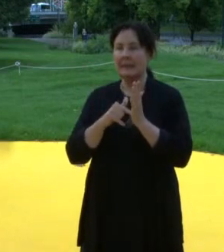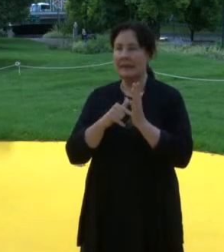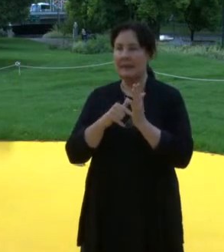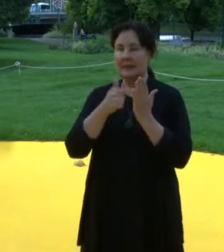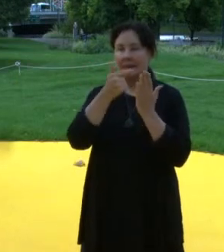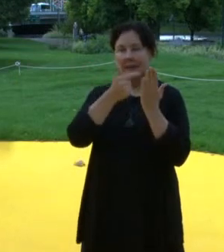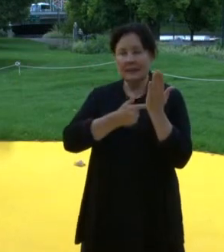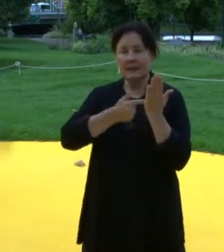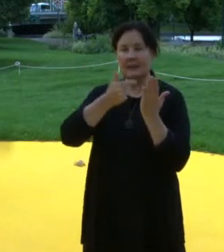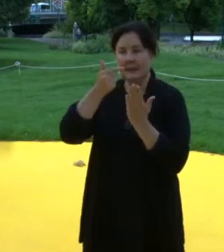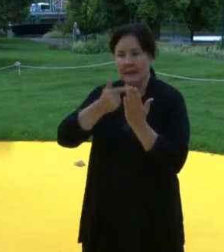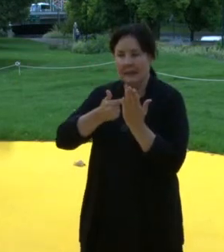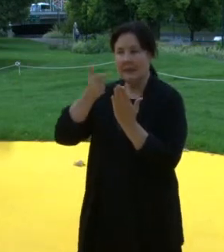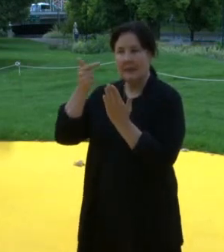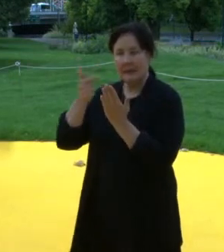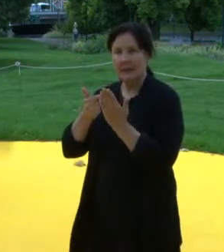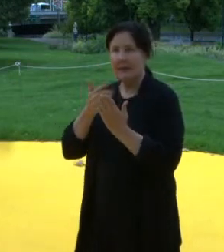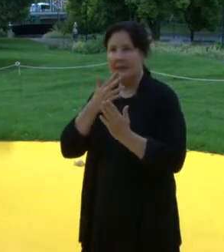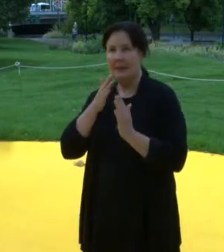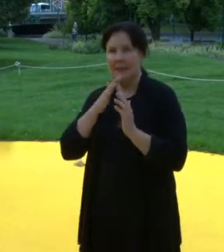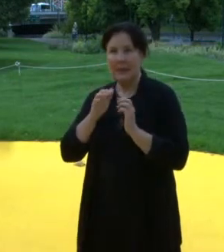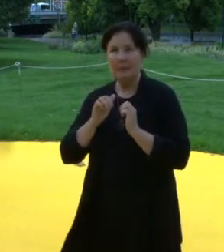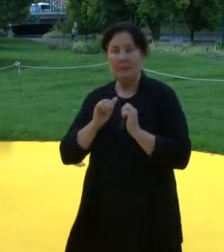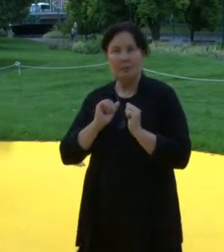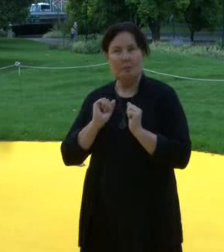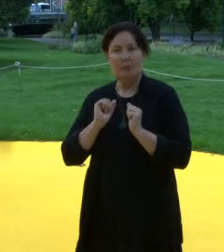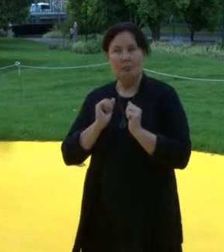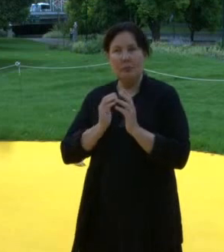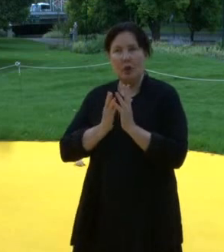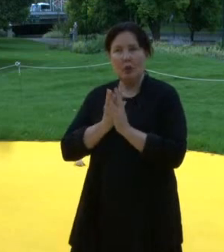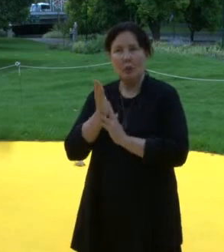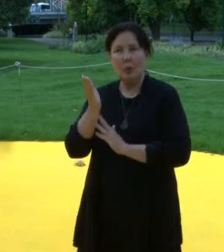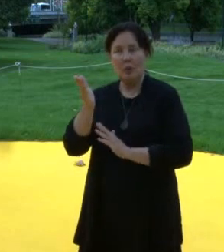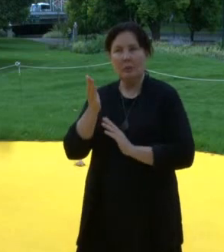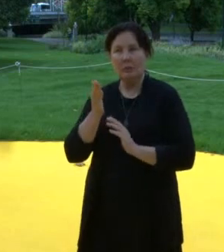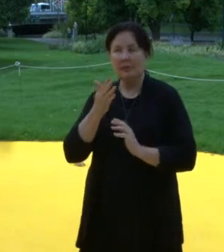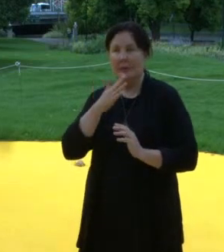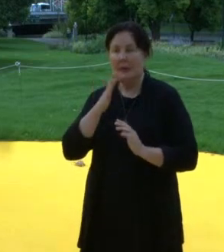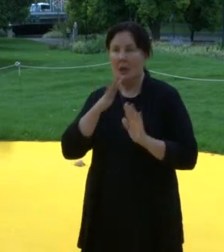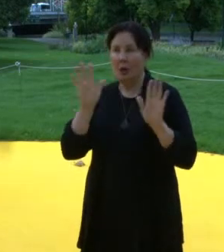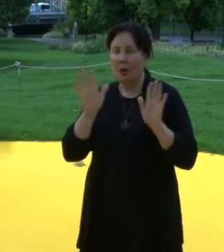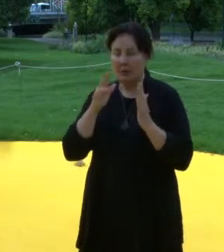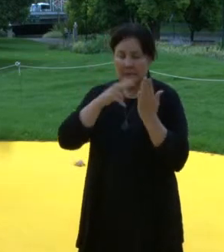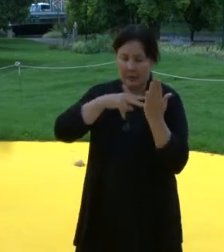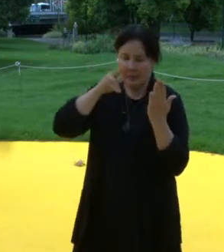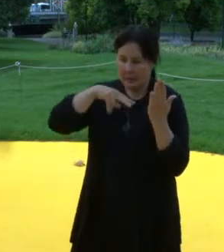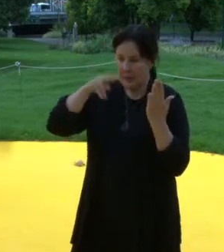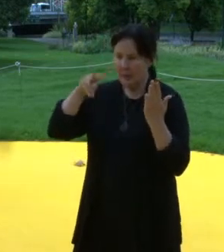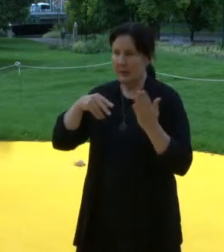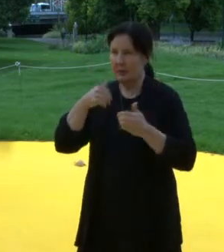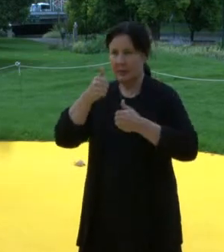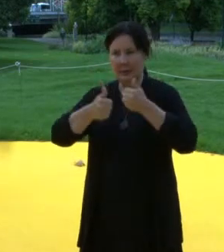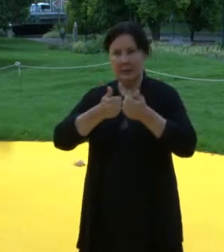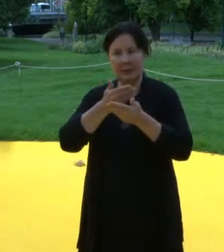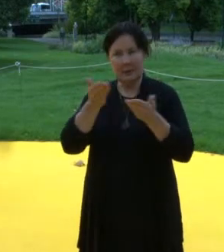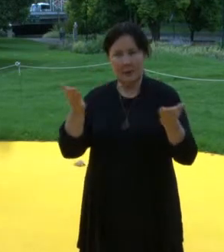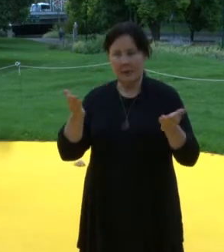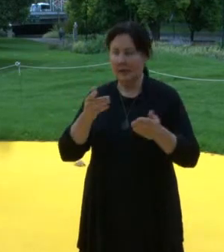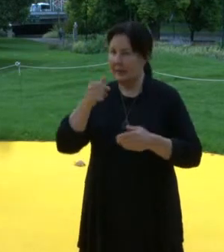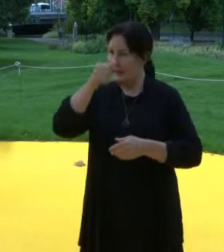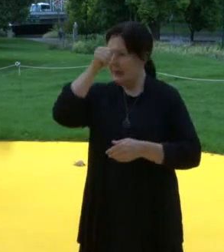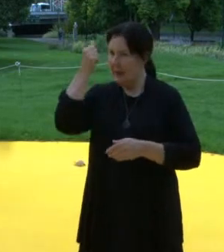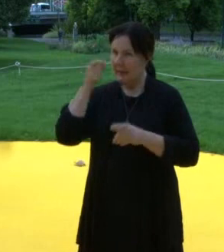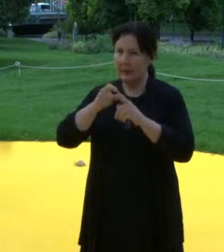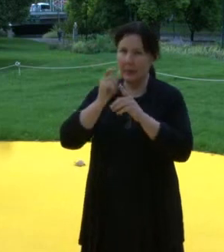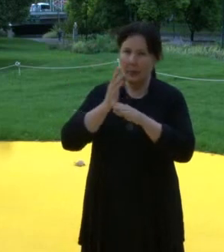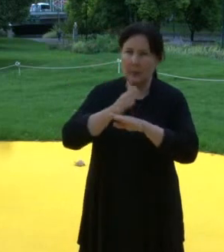I congratulate you all on a truly outstanding body of work. It takes talent, hard work, grit and